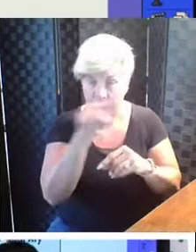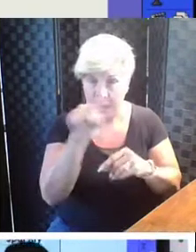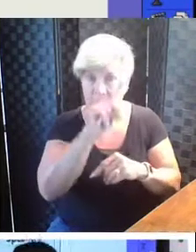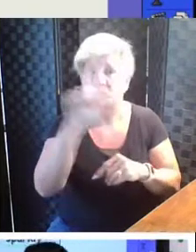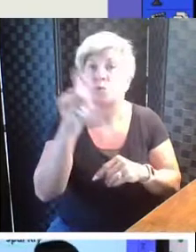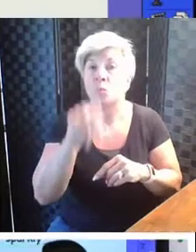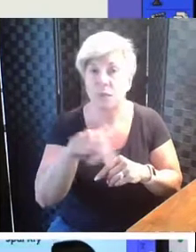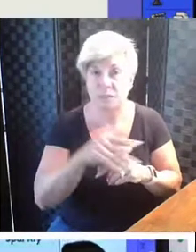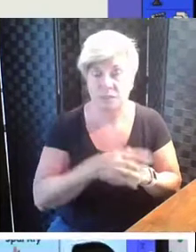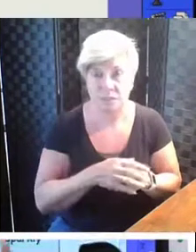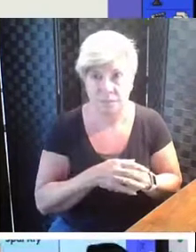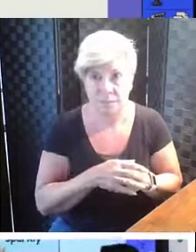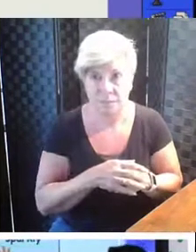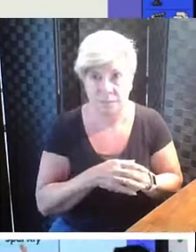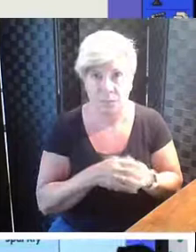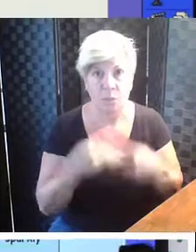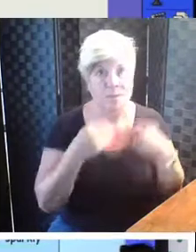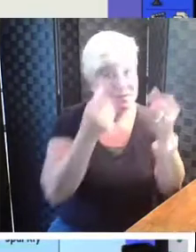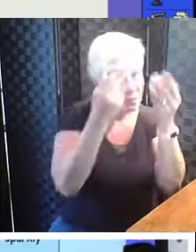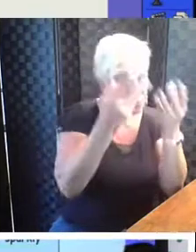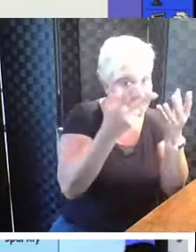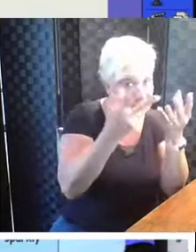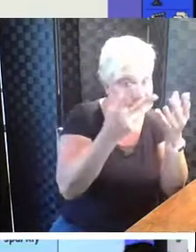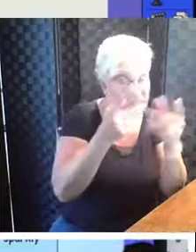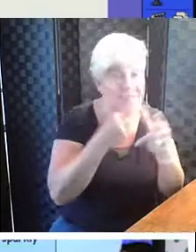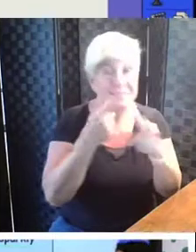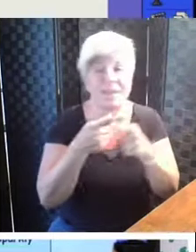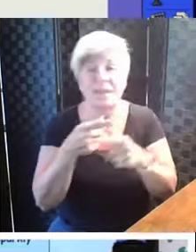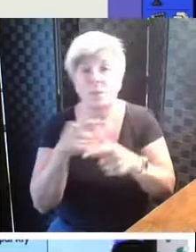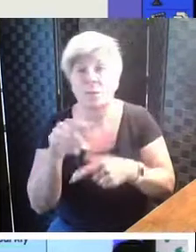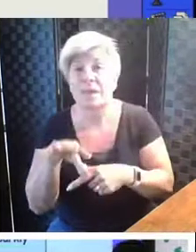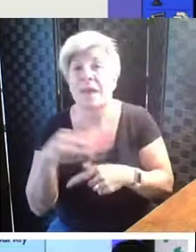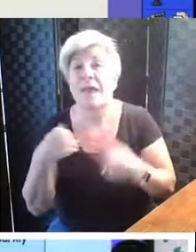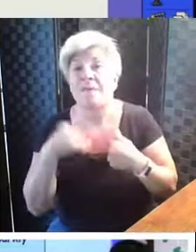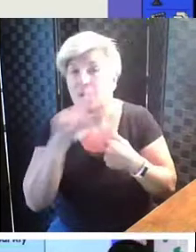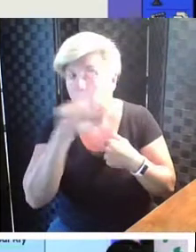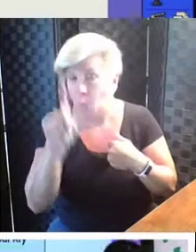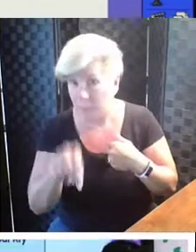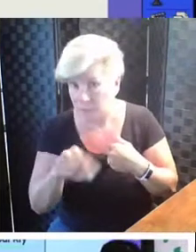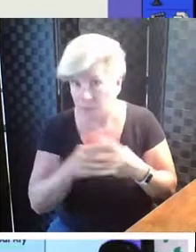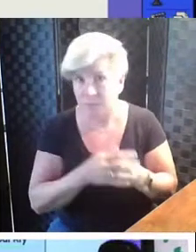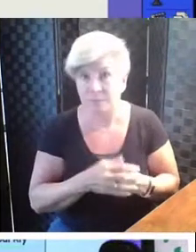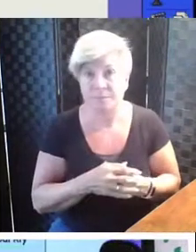is the question. So we have information and we have a question.